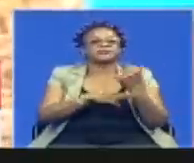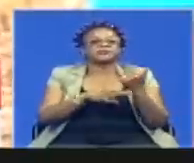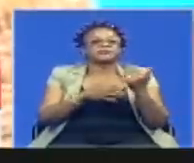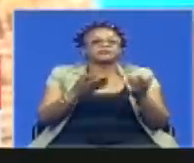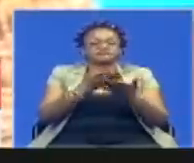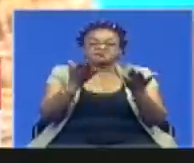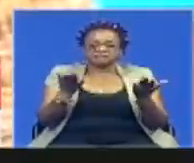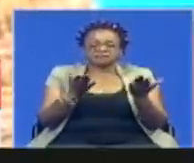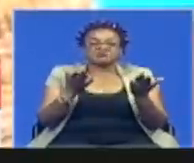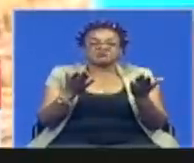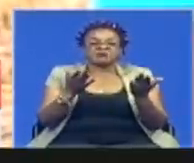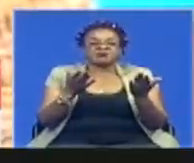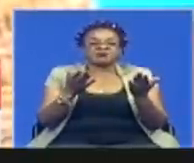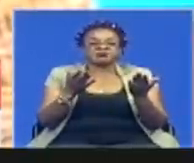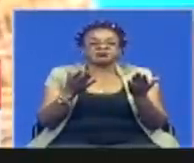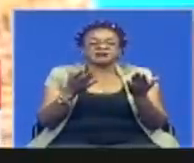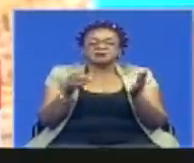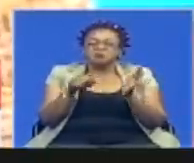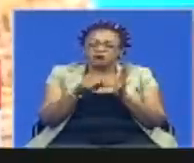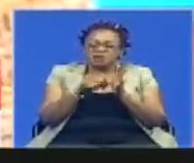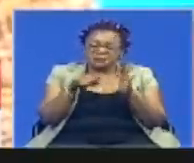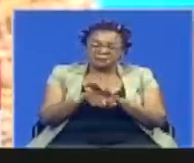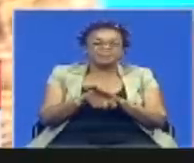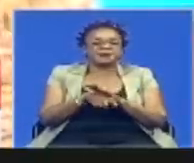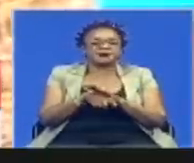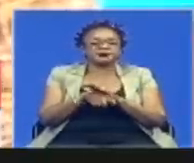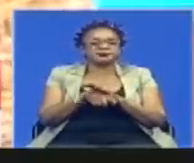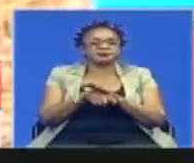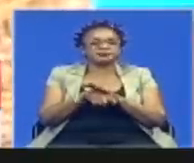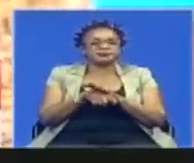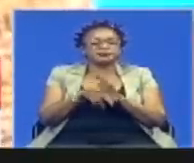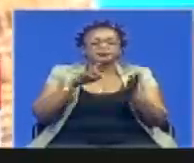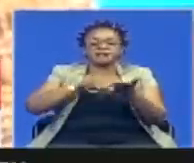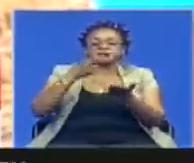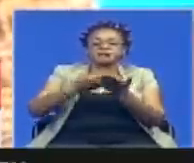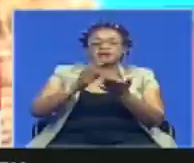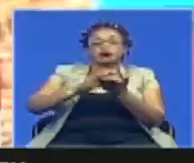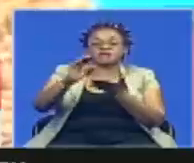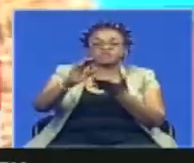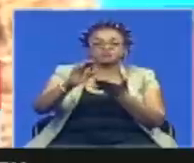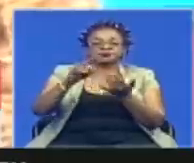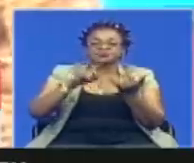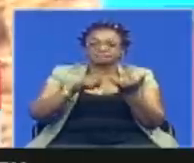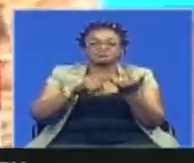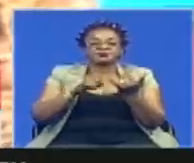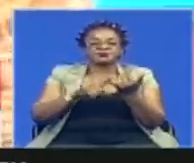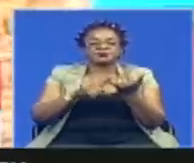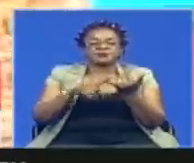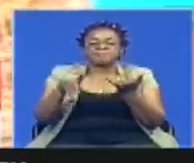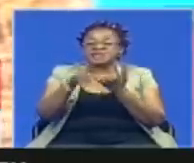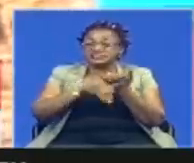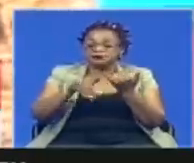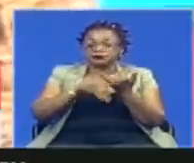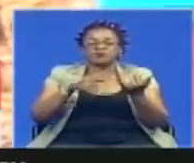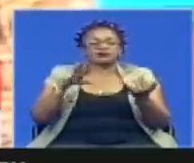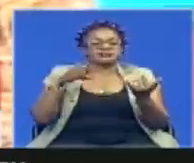issue. The primary problem is a problem of resource allocation. The primary problem is the perception of a section of the